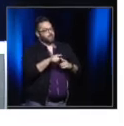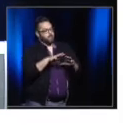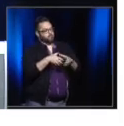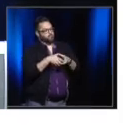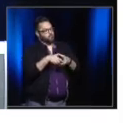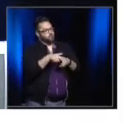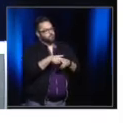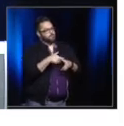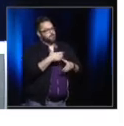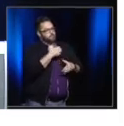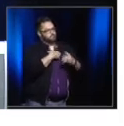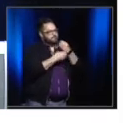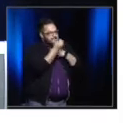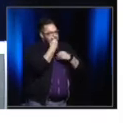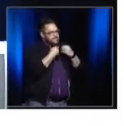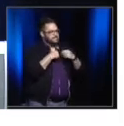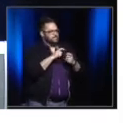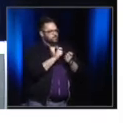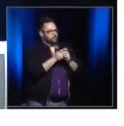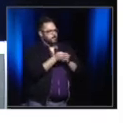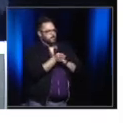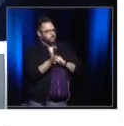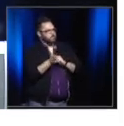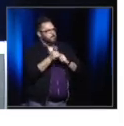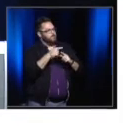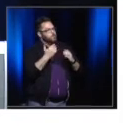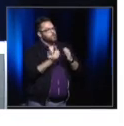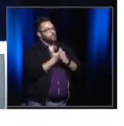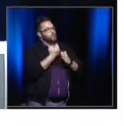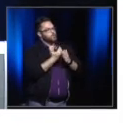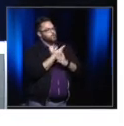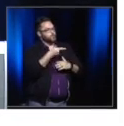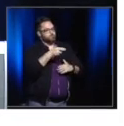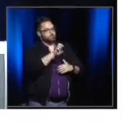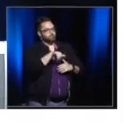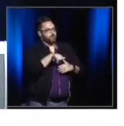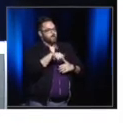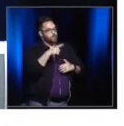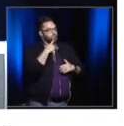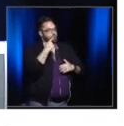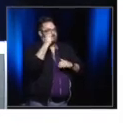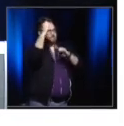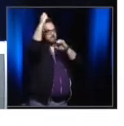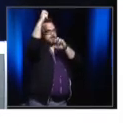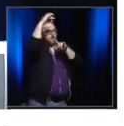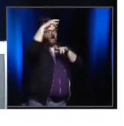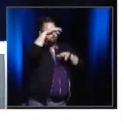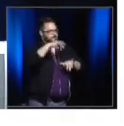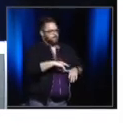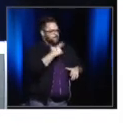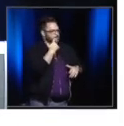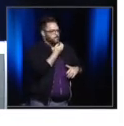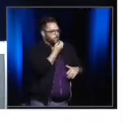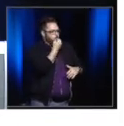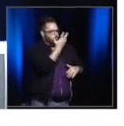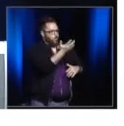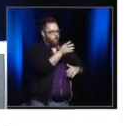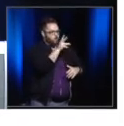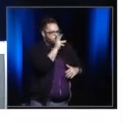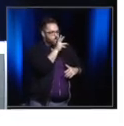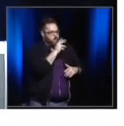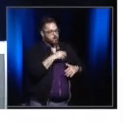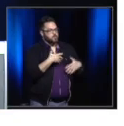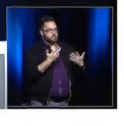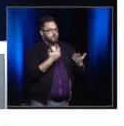most likely due to the arrival of a novel prey coming down on the super warm water. This diet flexibility was hugely